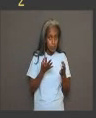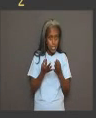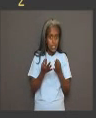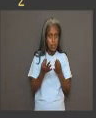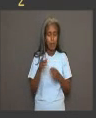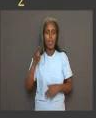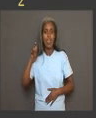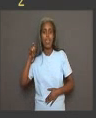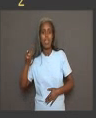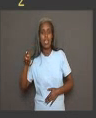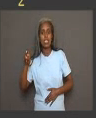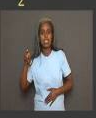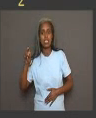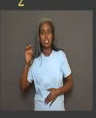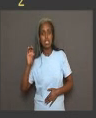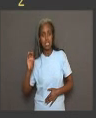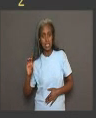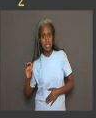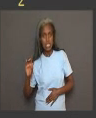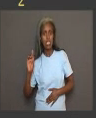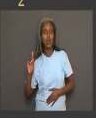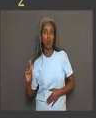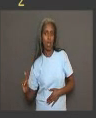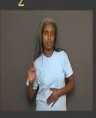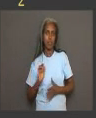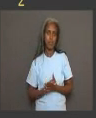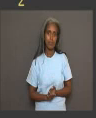by x sub c 1.